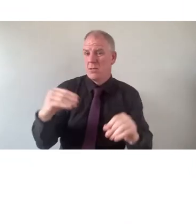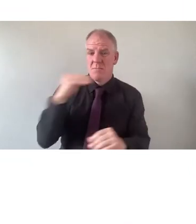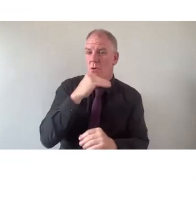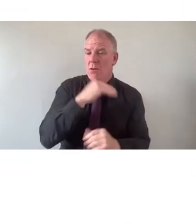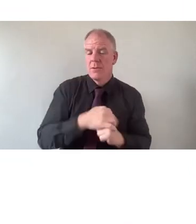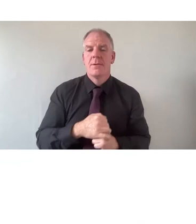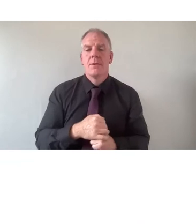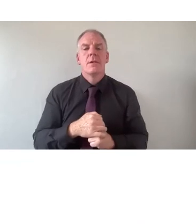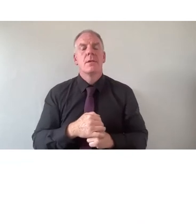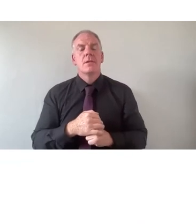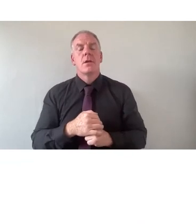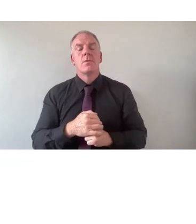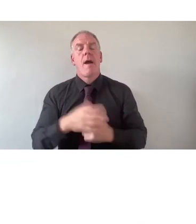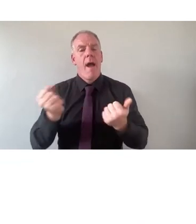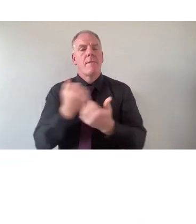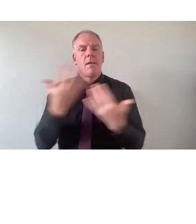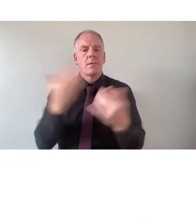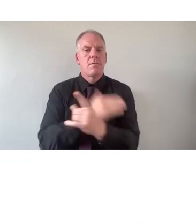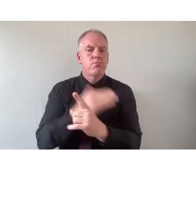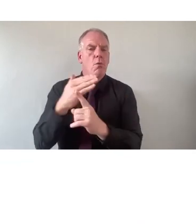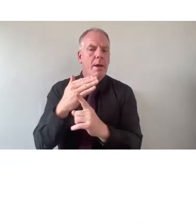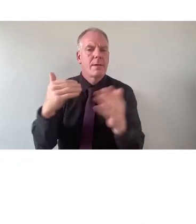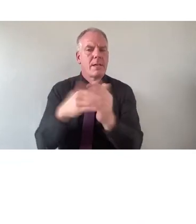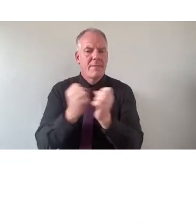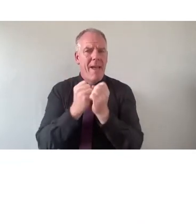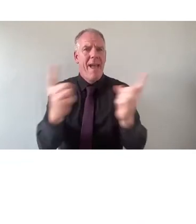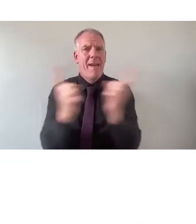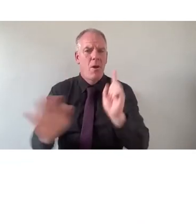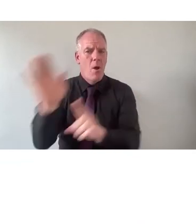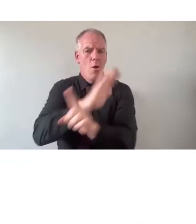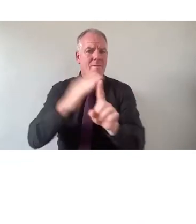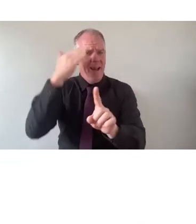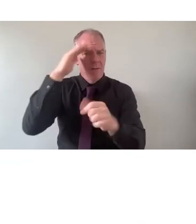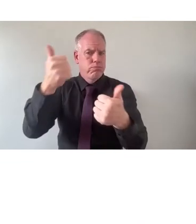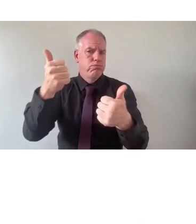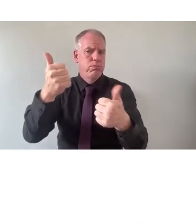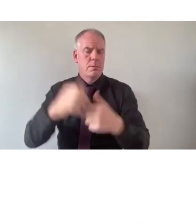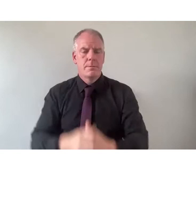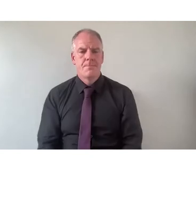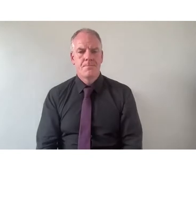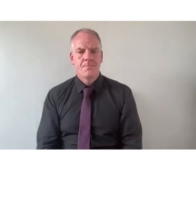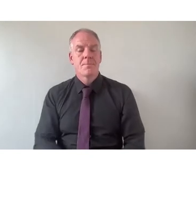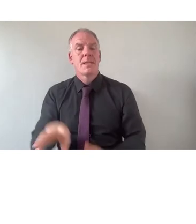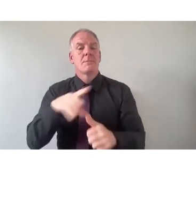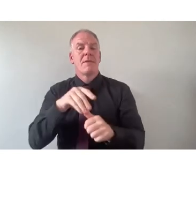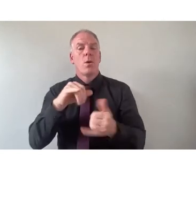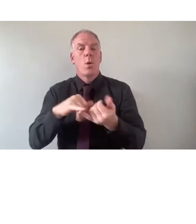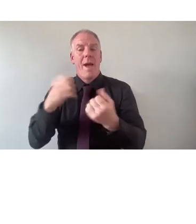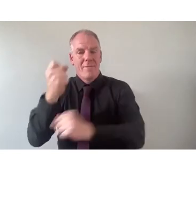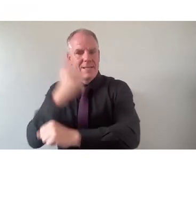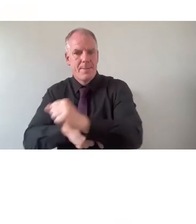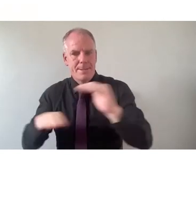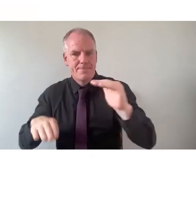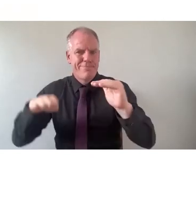very, very significant progress for everyone in Ireland, which is great, and in particular for persons with